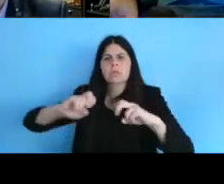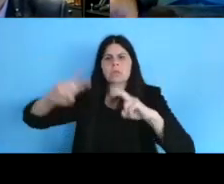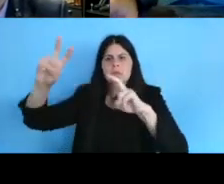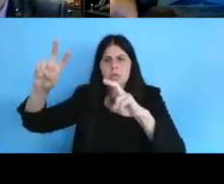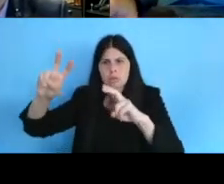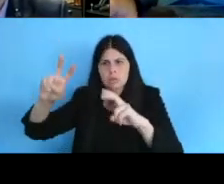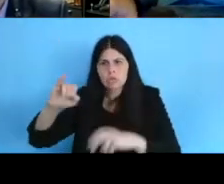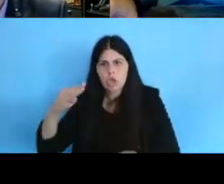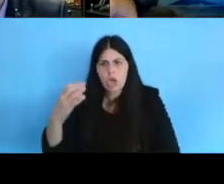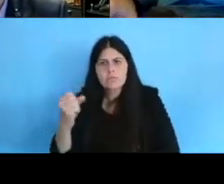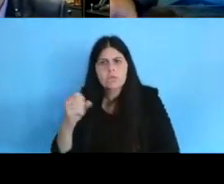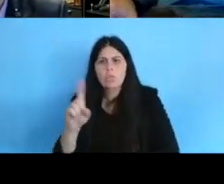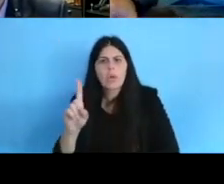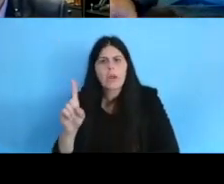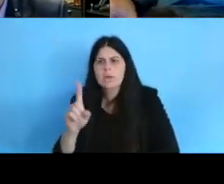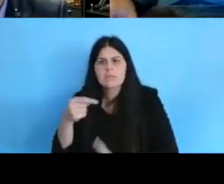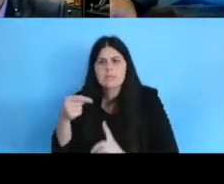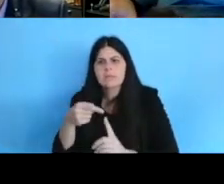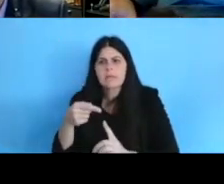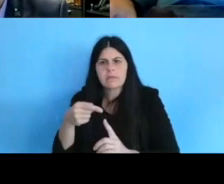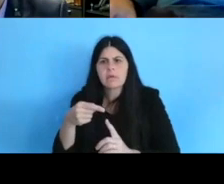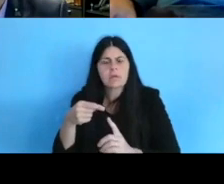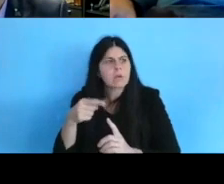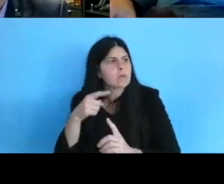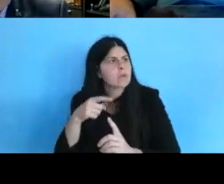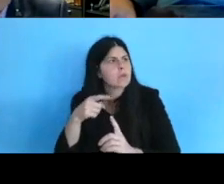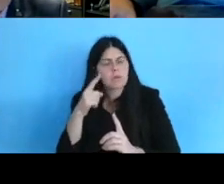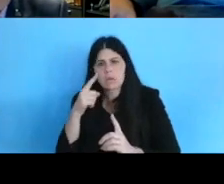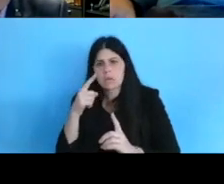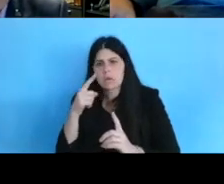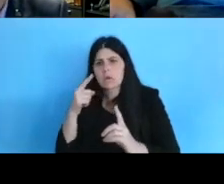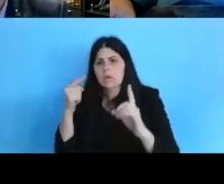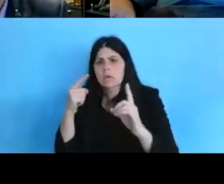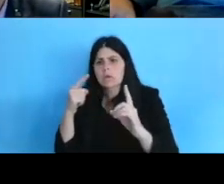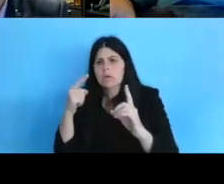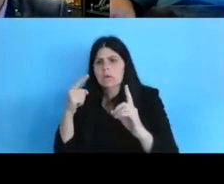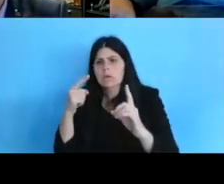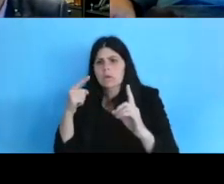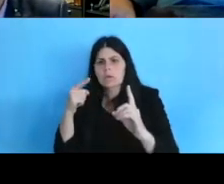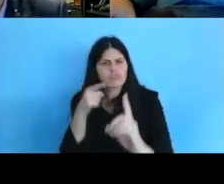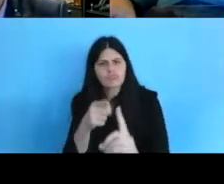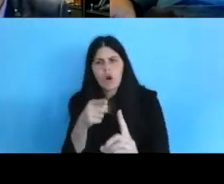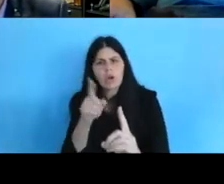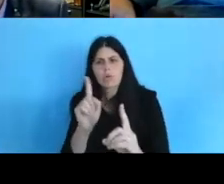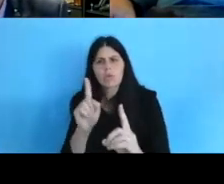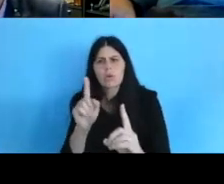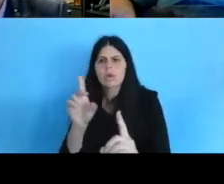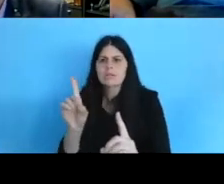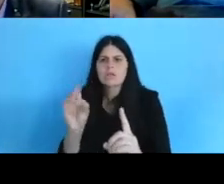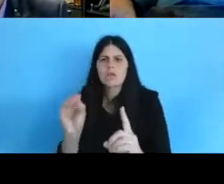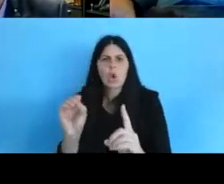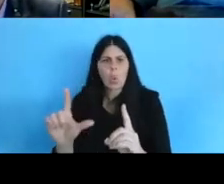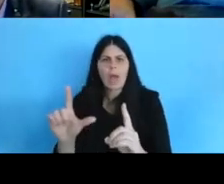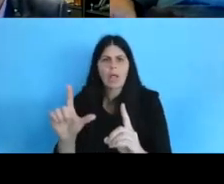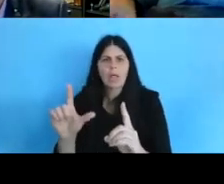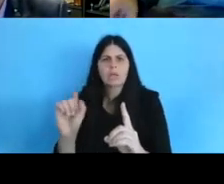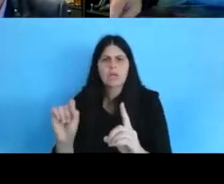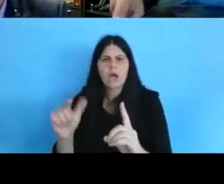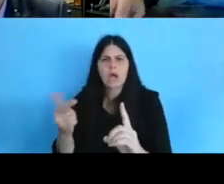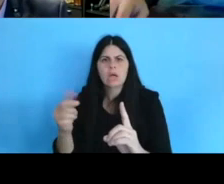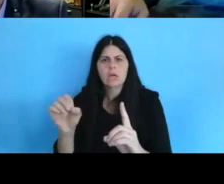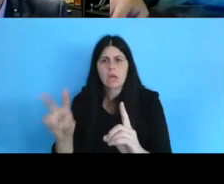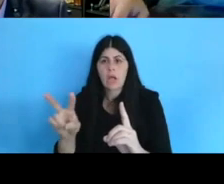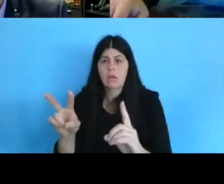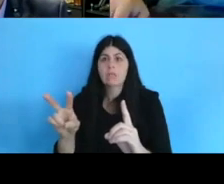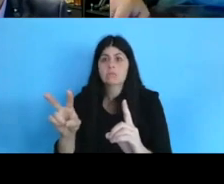targeting? I'm going to cherry pick the organization that I work with. I would say you want to go to dol.gov and just do a quick search